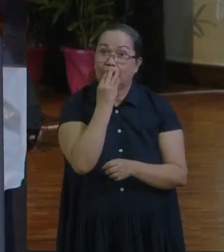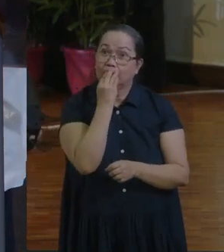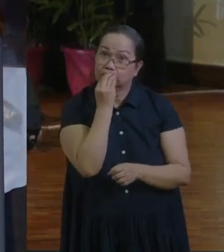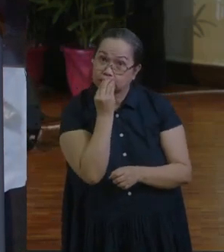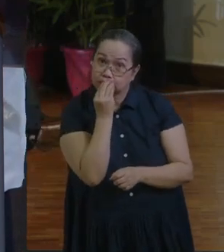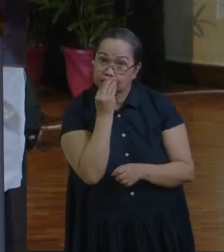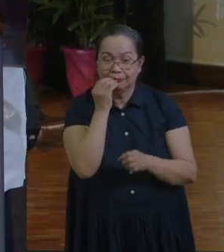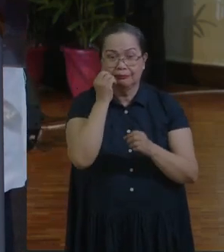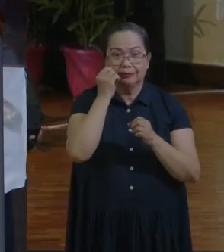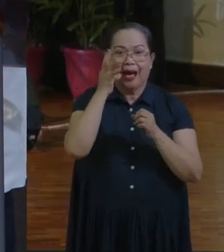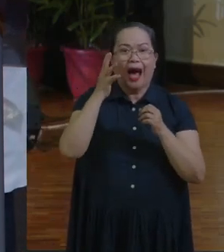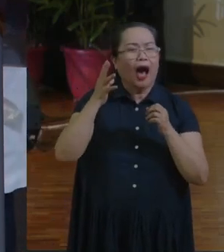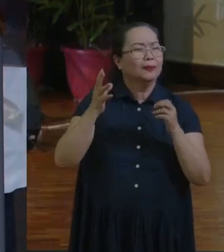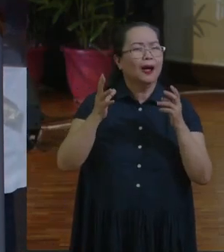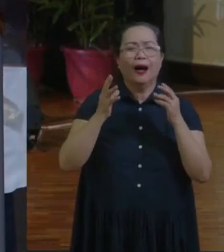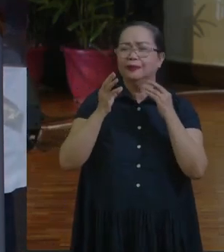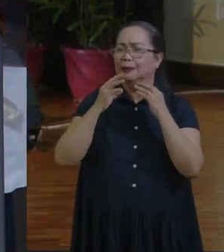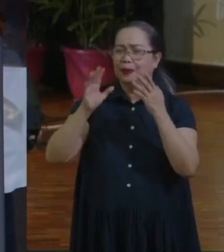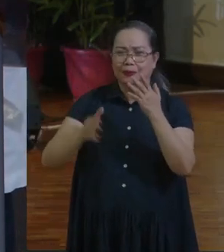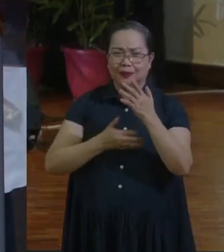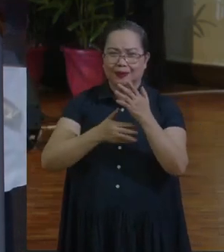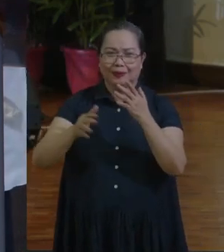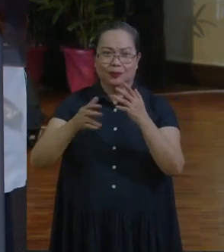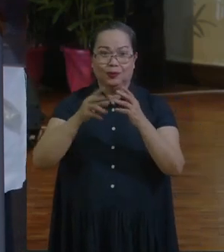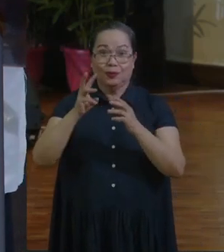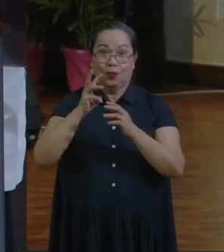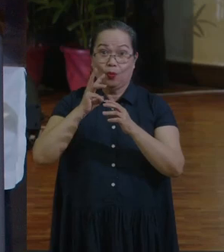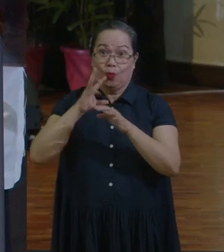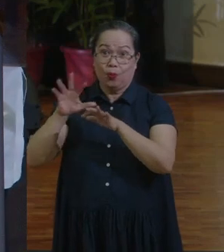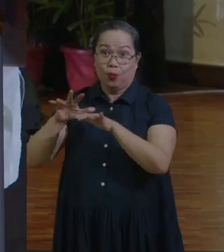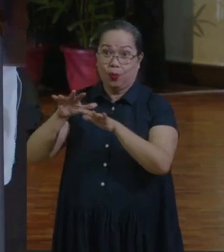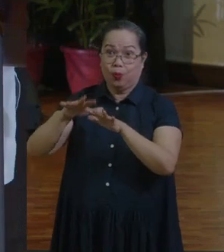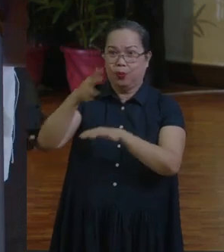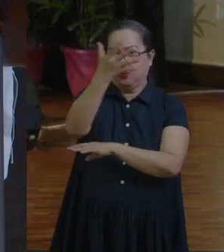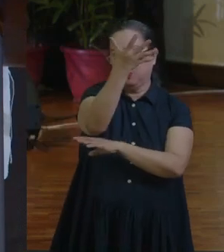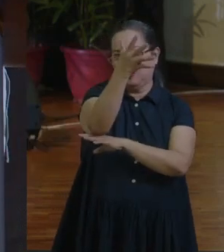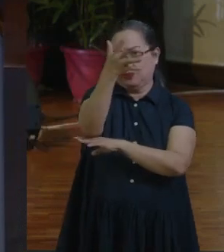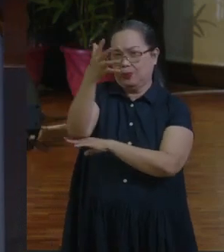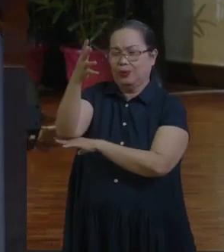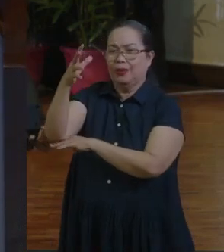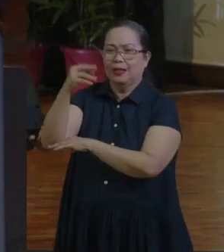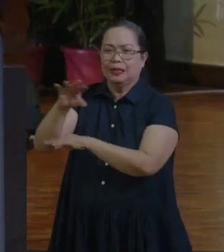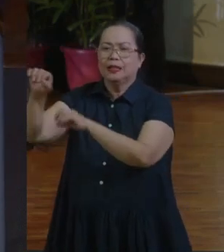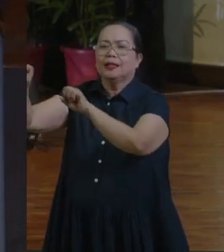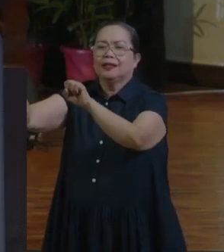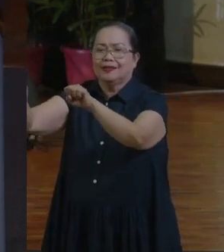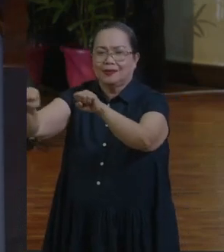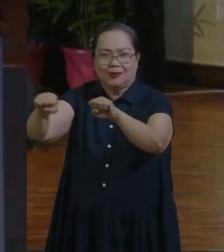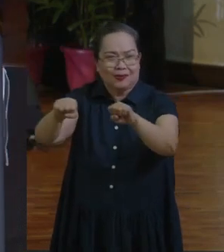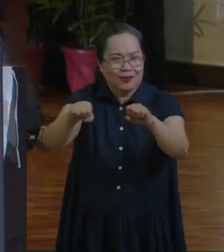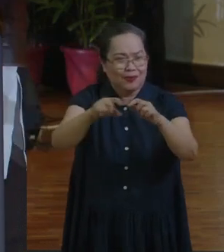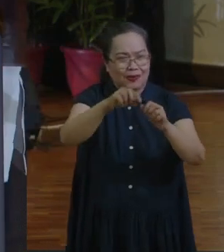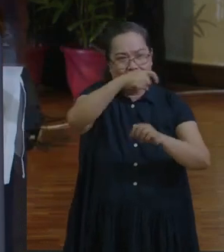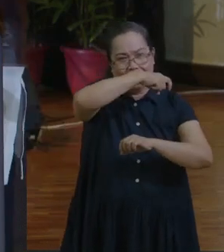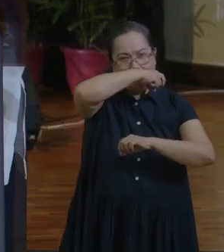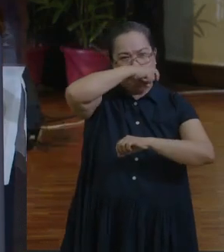for joy. For waters break forth in the wilderness, and streams in the